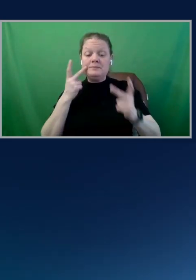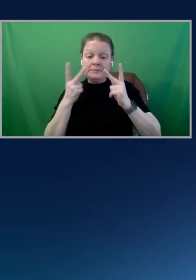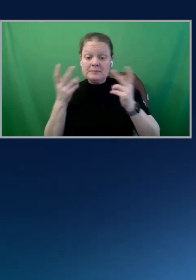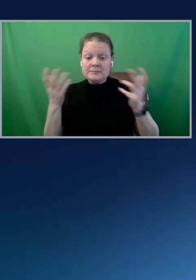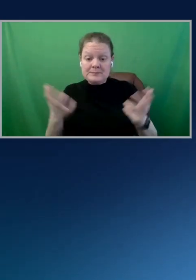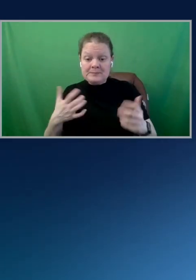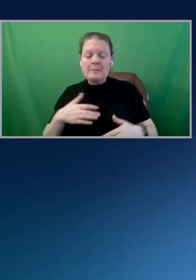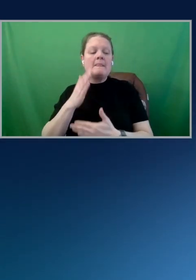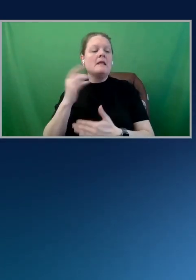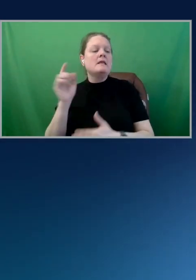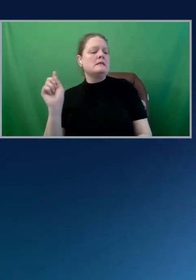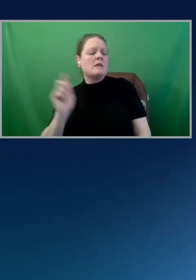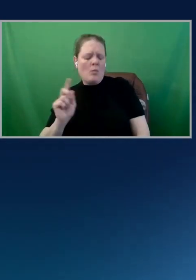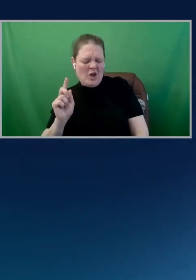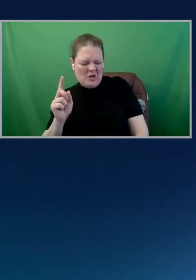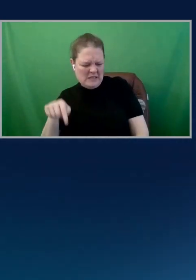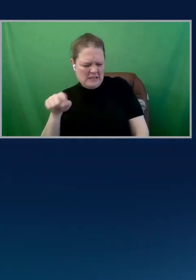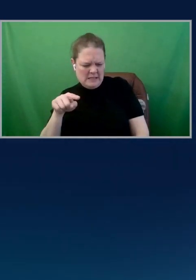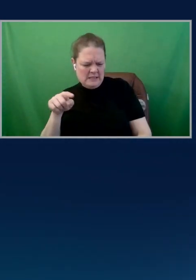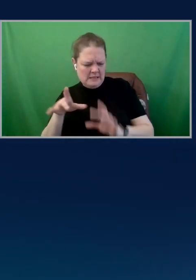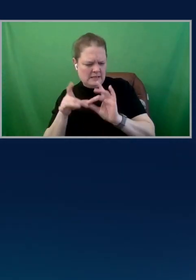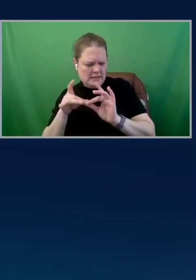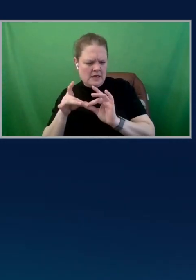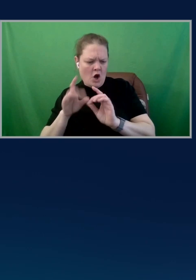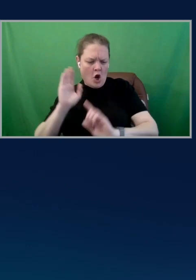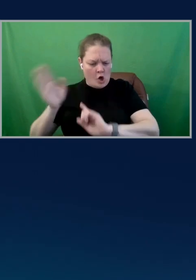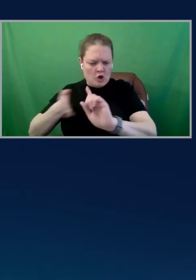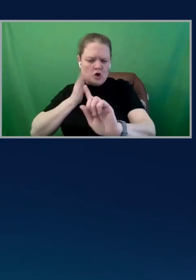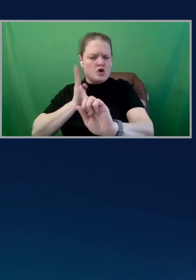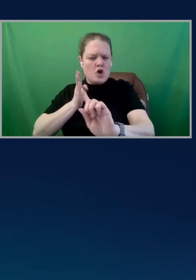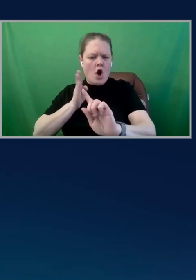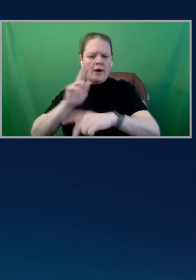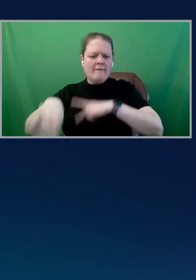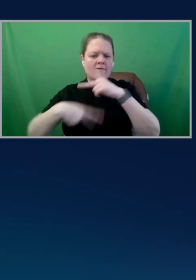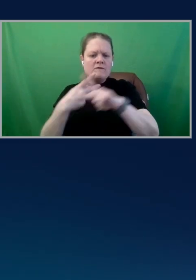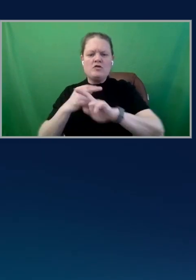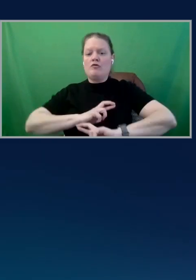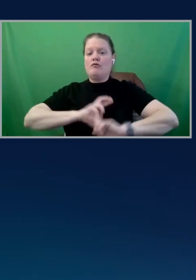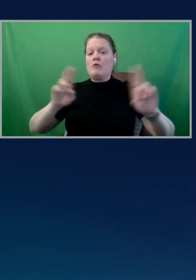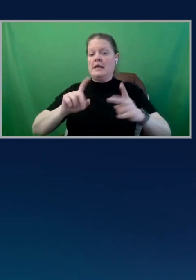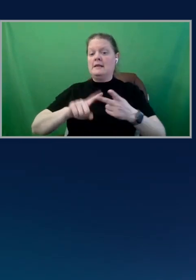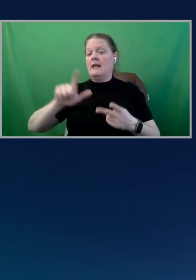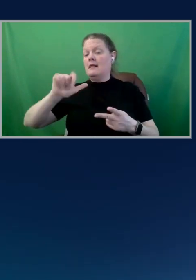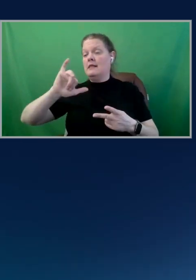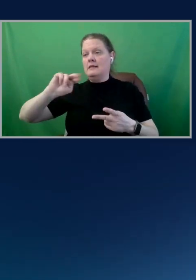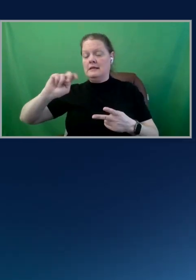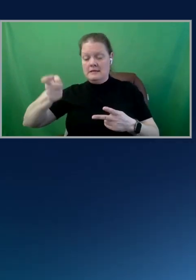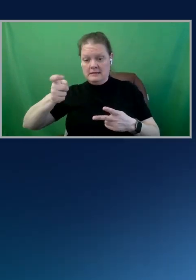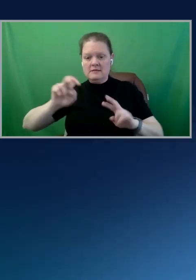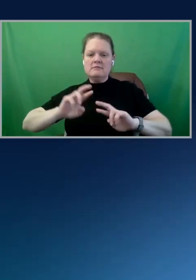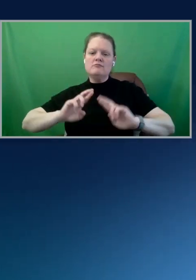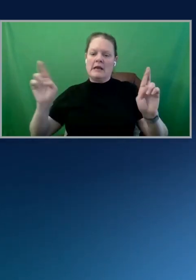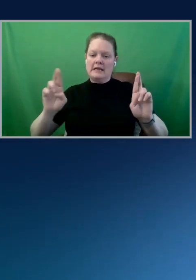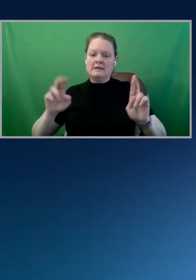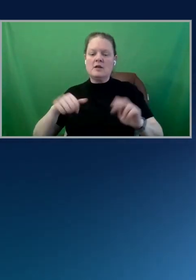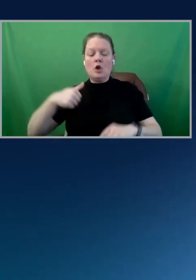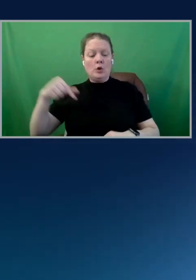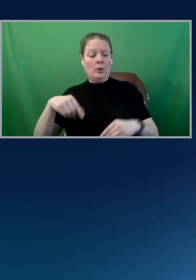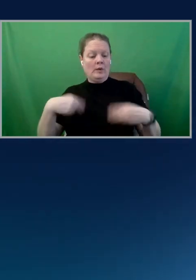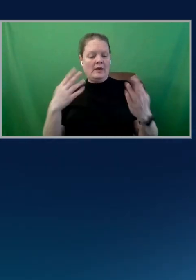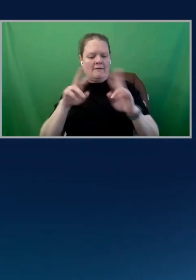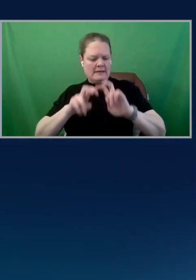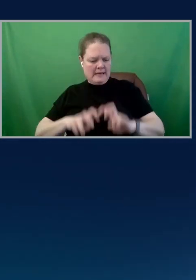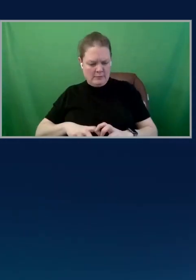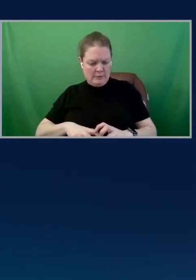somewhere stating target version readiness and Linux readiness. So Q is going to go ahead and give an assessment of how likely